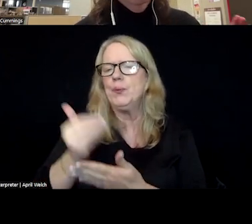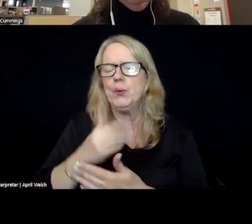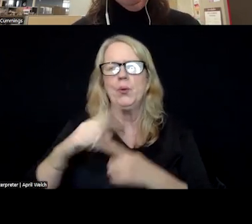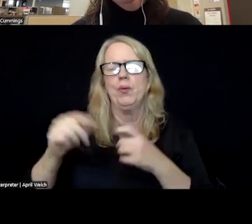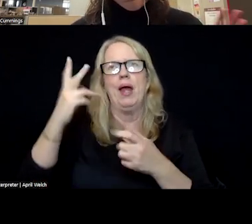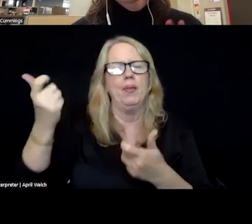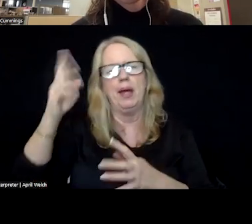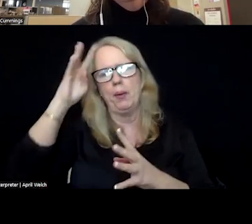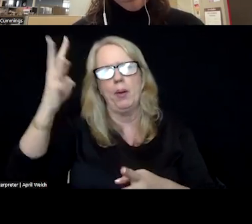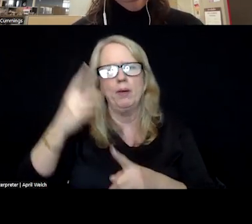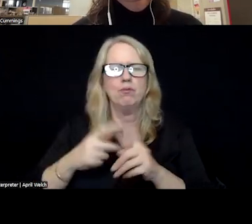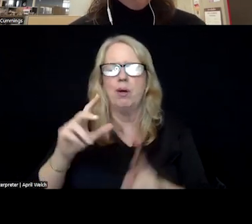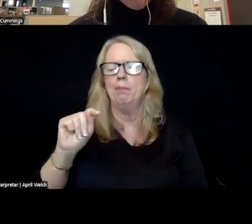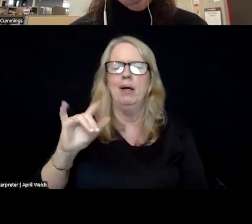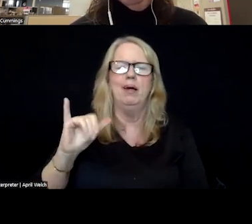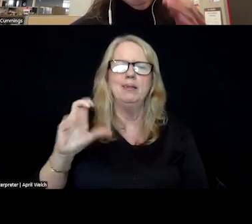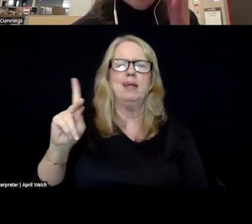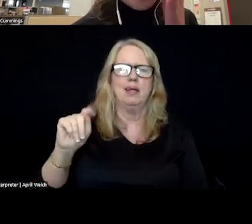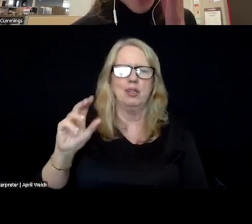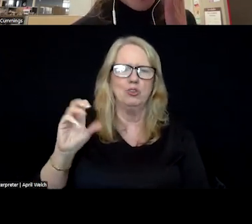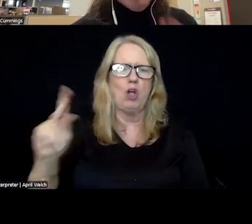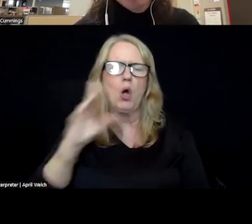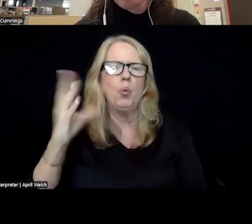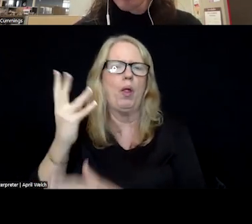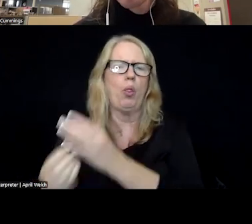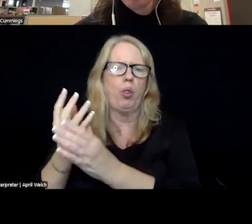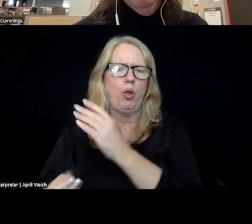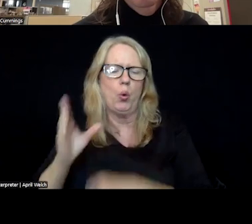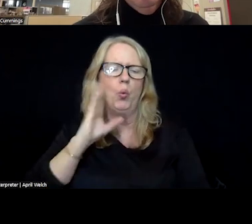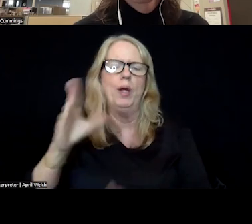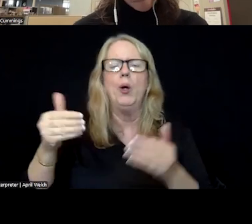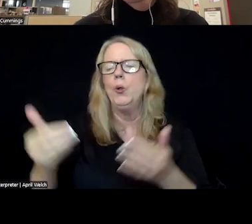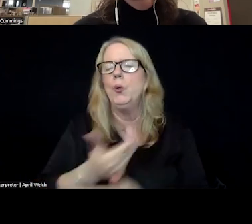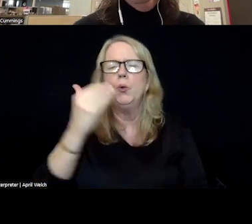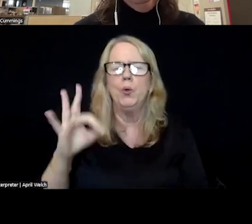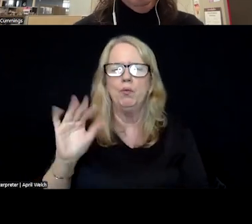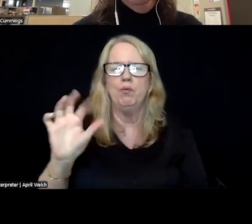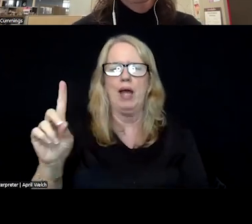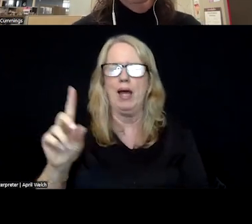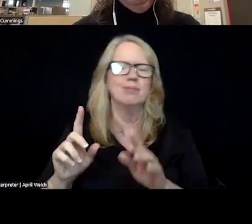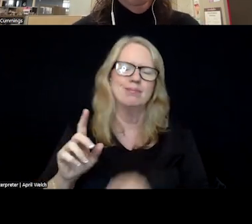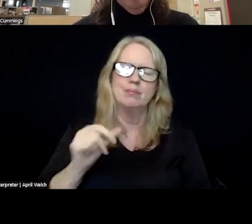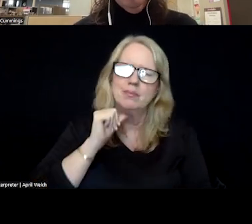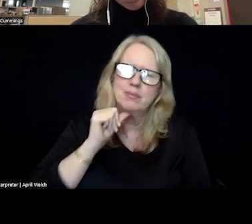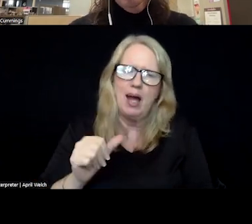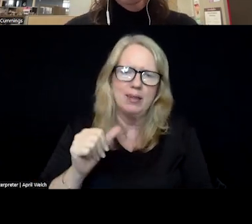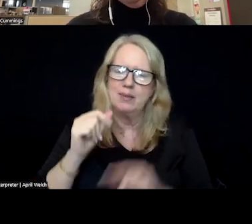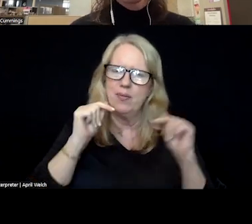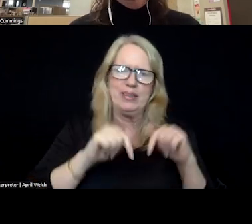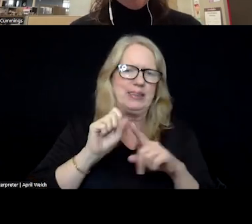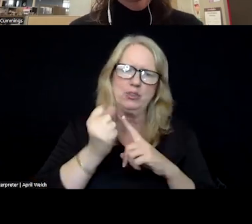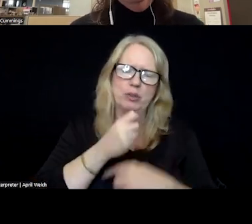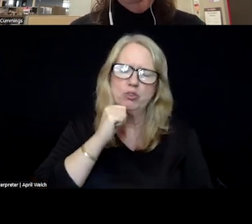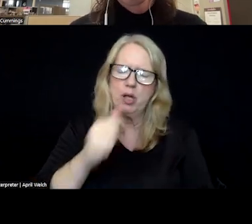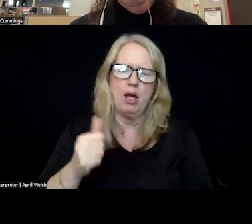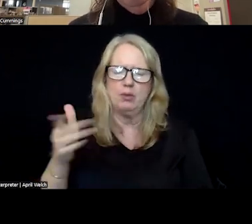that it'll shy away in due time when the next fad comes. And that's not the case. And so we want our